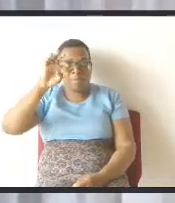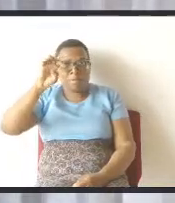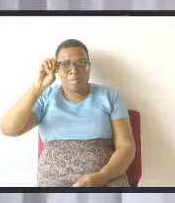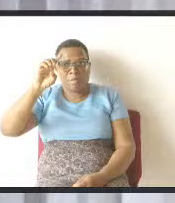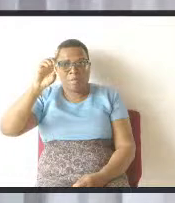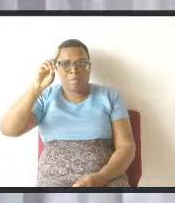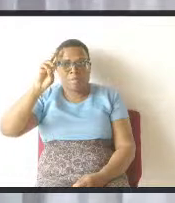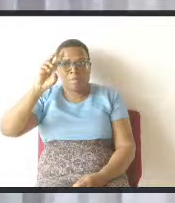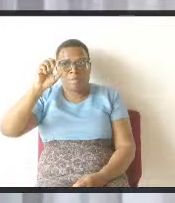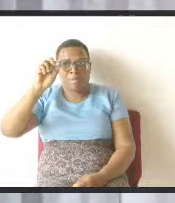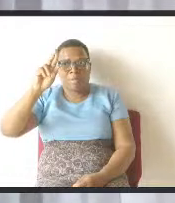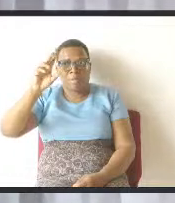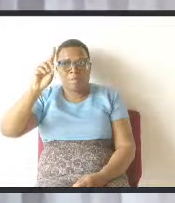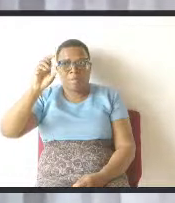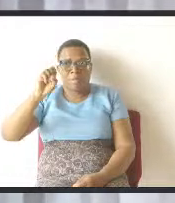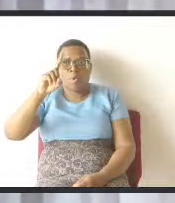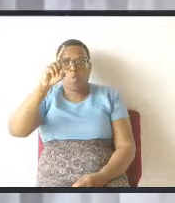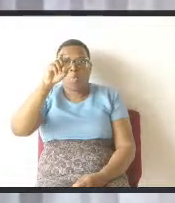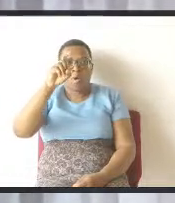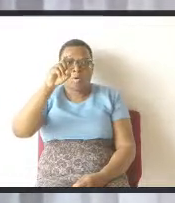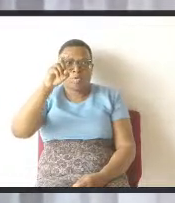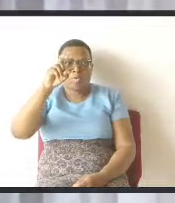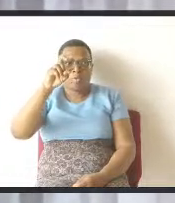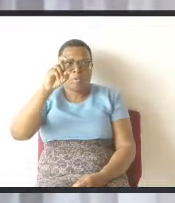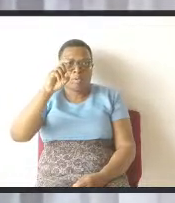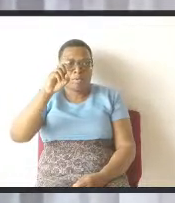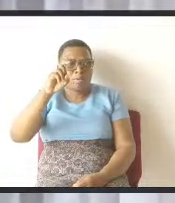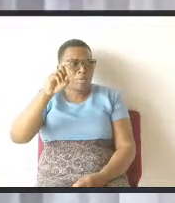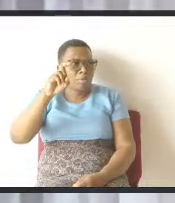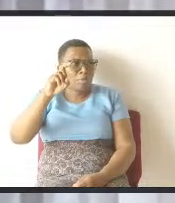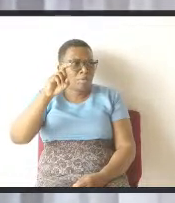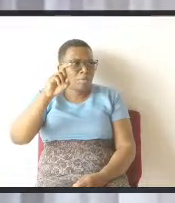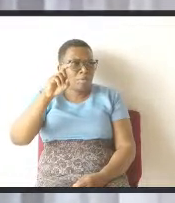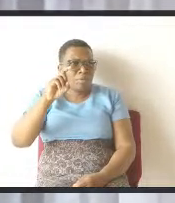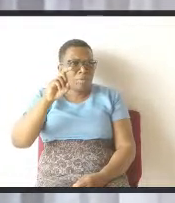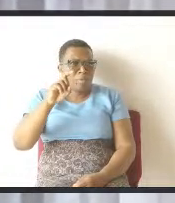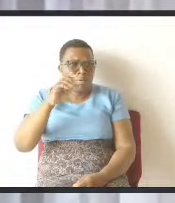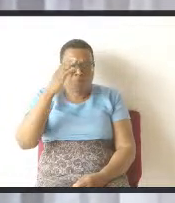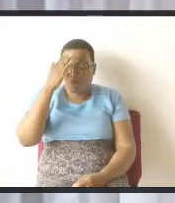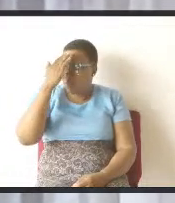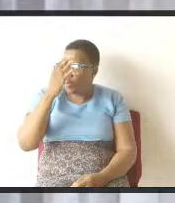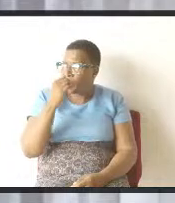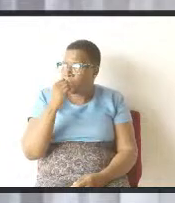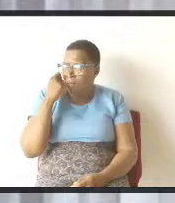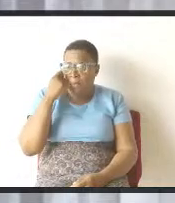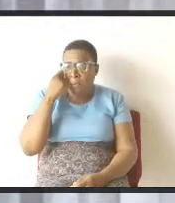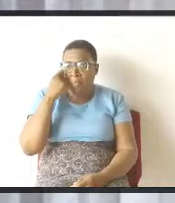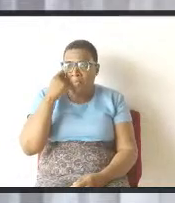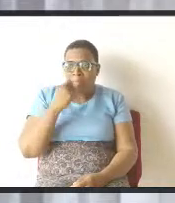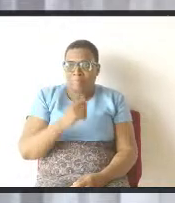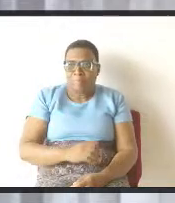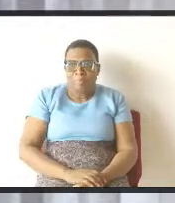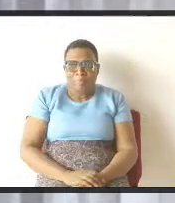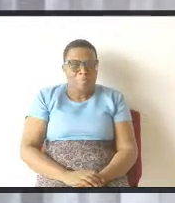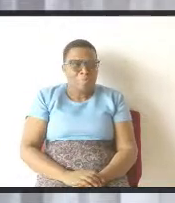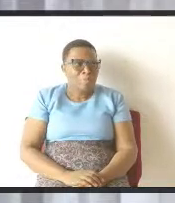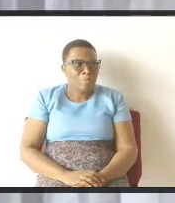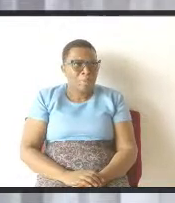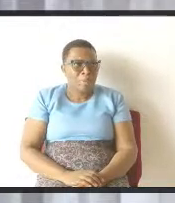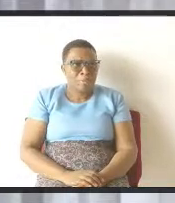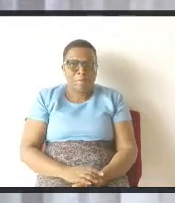It was a wonderful, wonderful time together, recalling his ministry, the